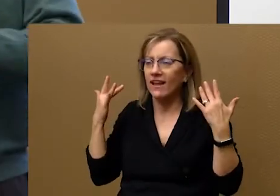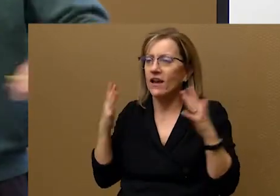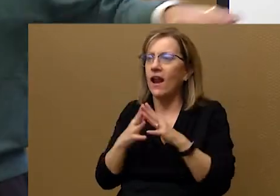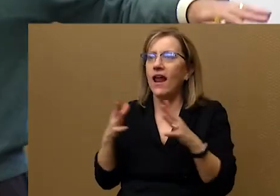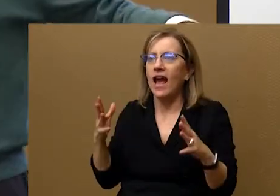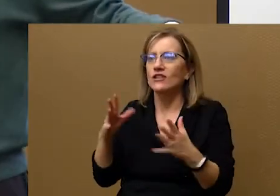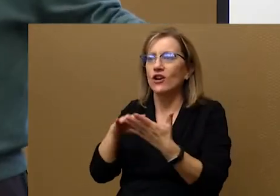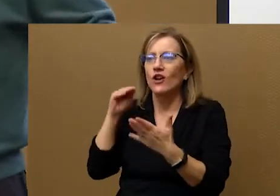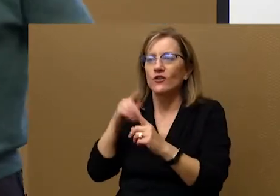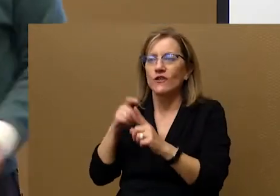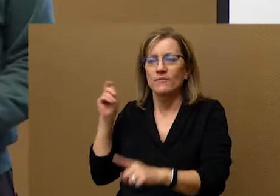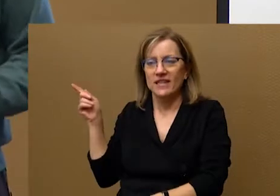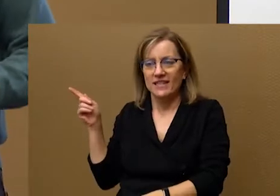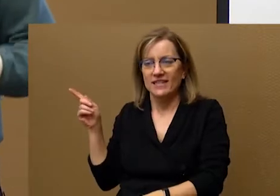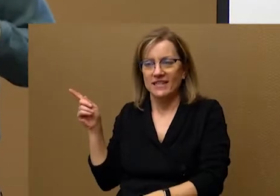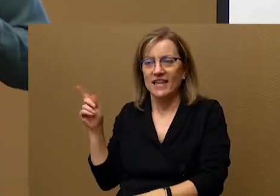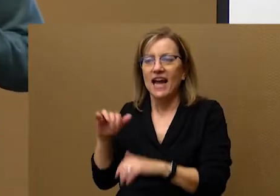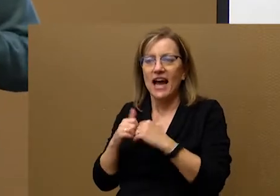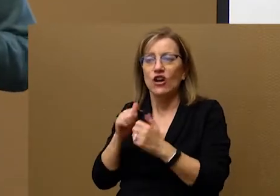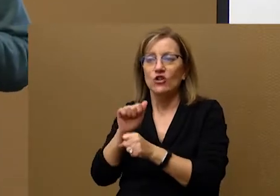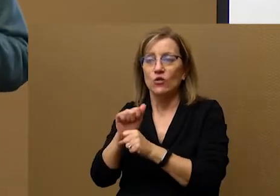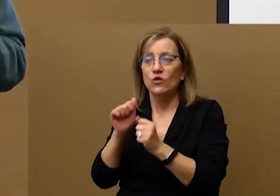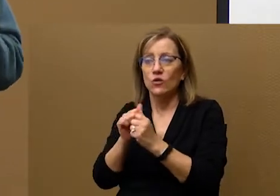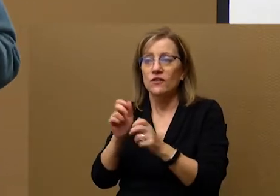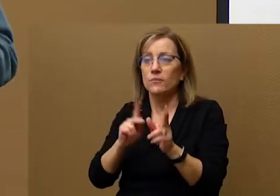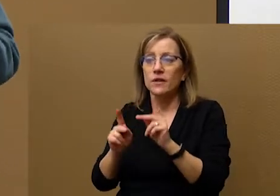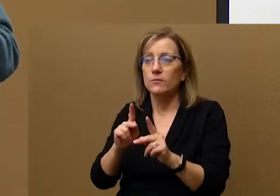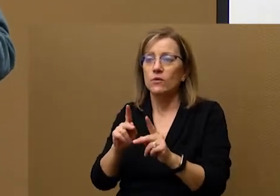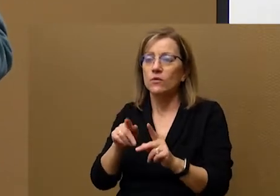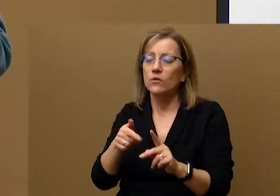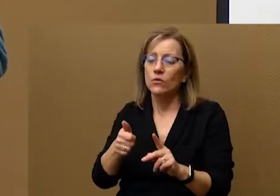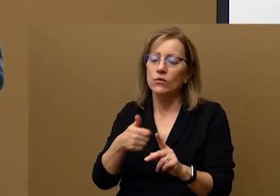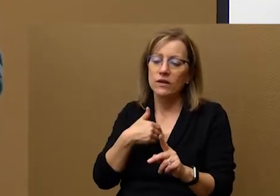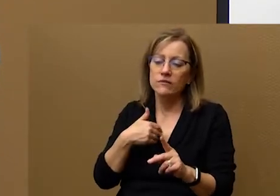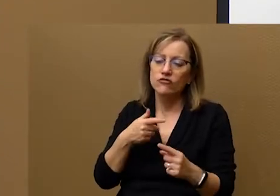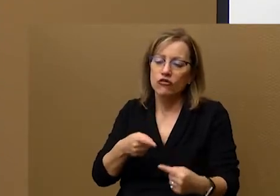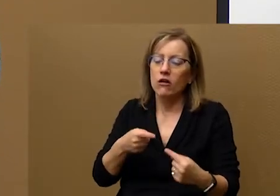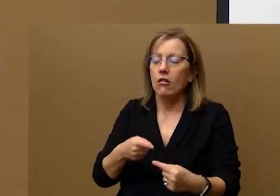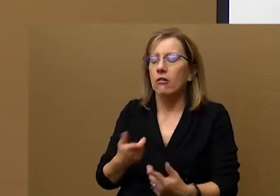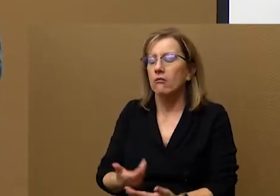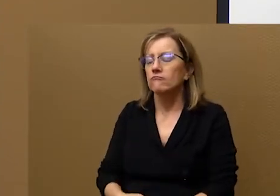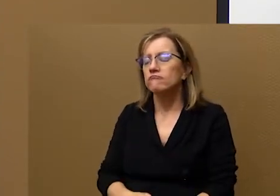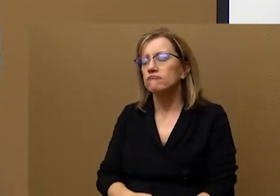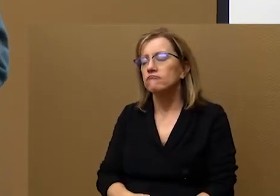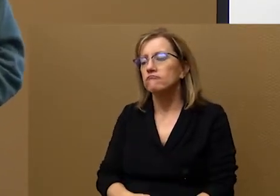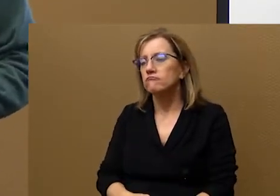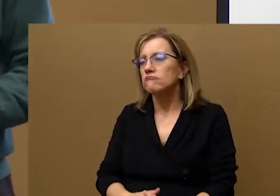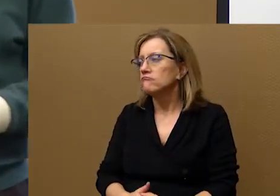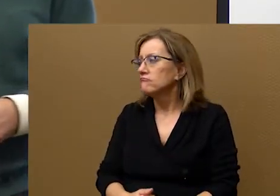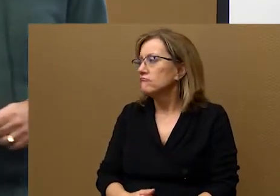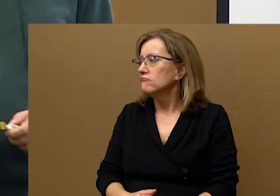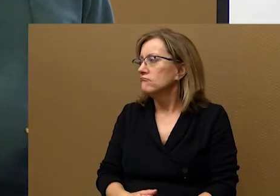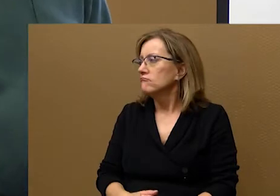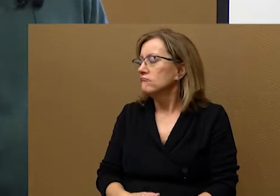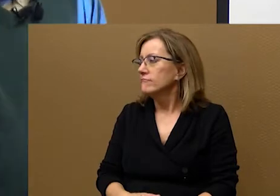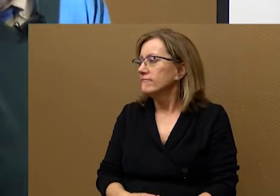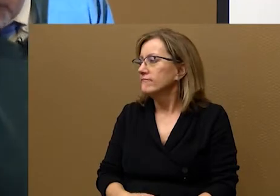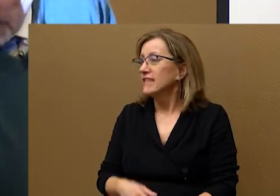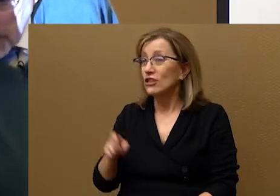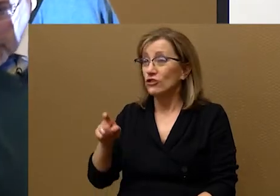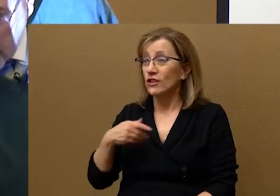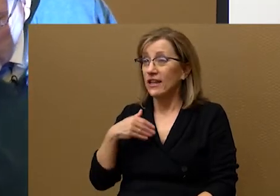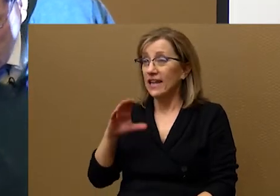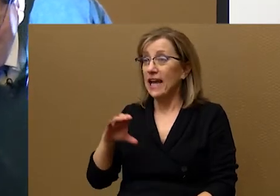deaf-friendly. It's human-friendly. And there's a lot to learn from this in terms of how you work with people that are troubled.